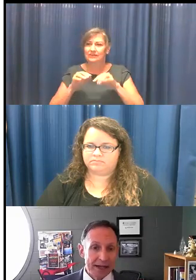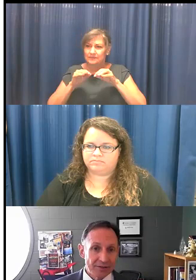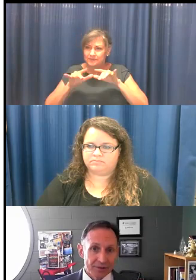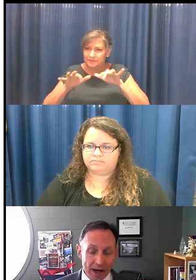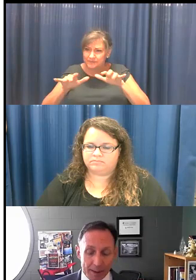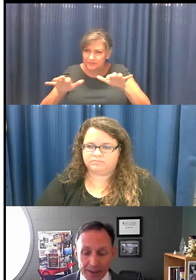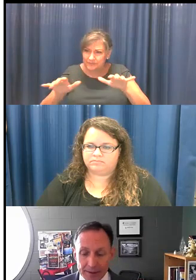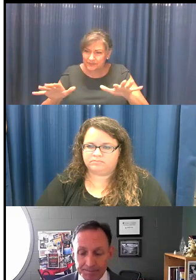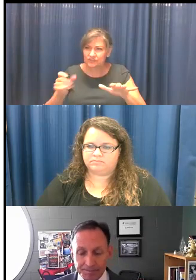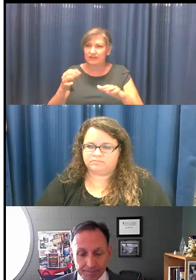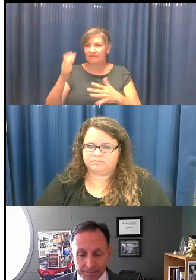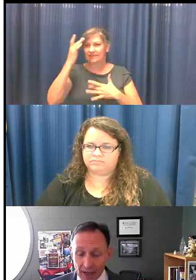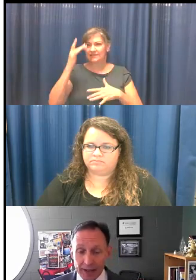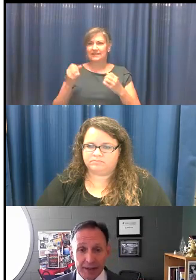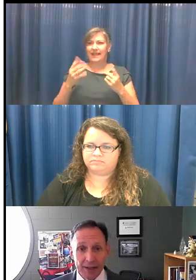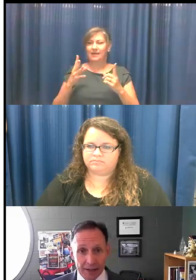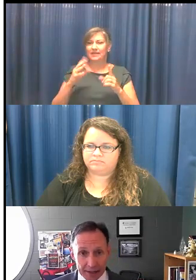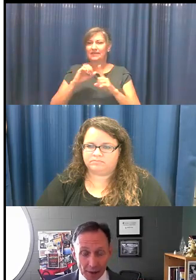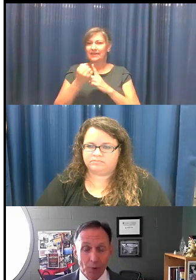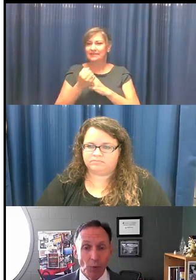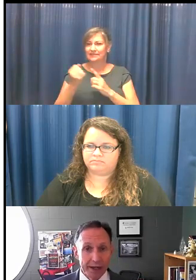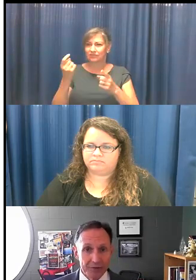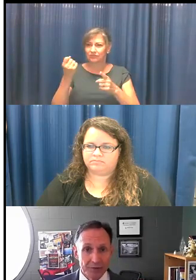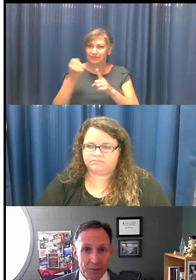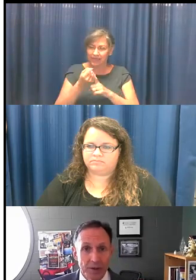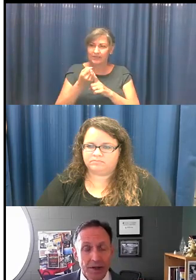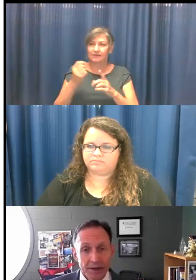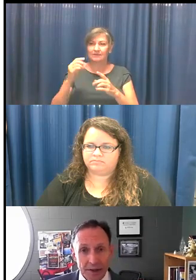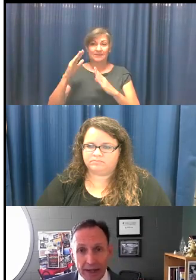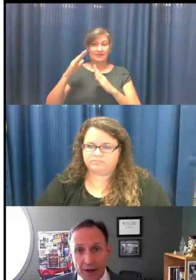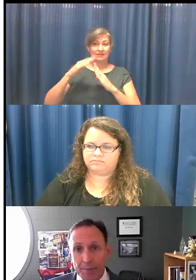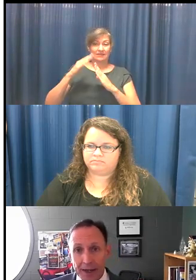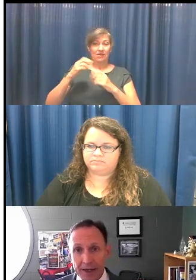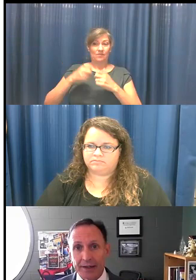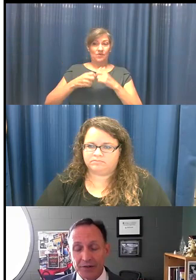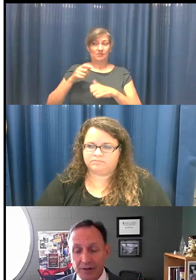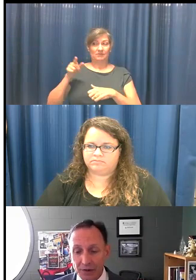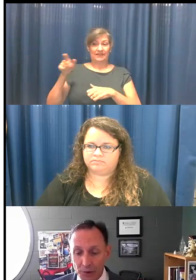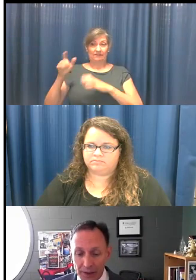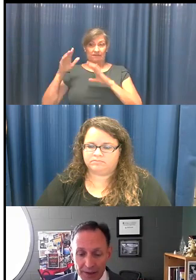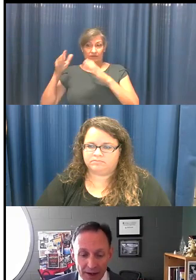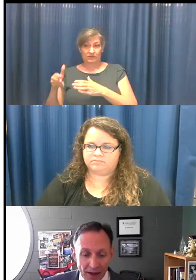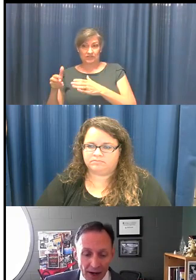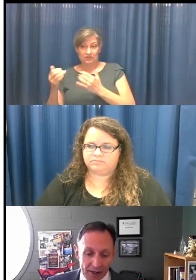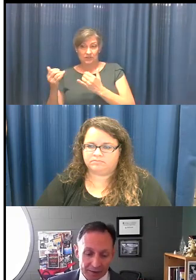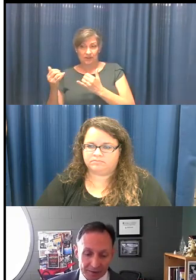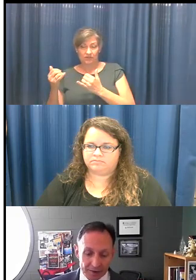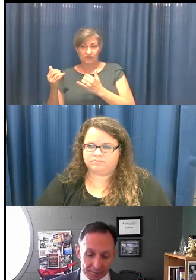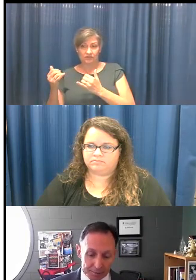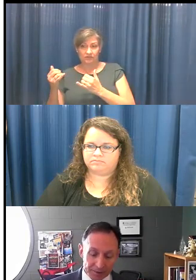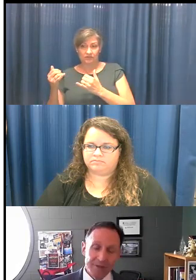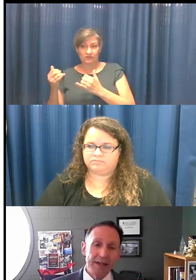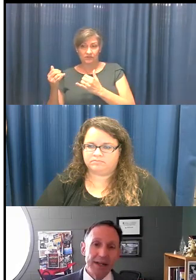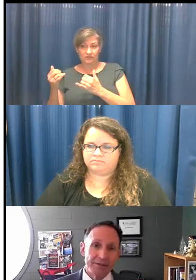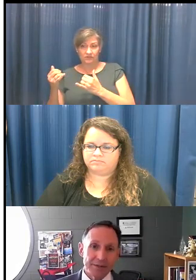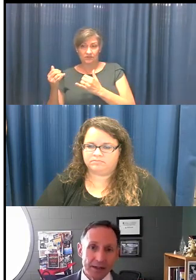many cases are happening. I think that the number one issue that they are paying attention to, and